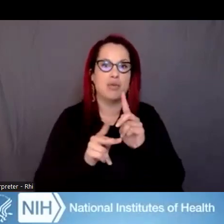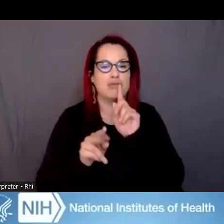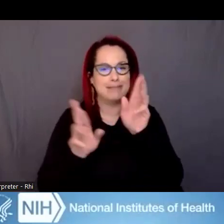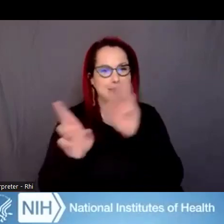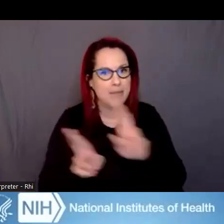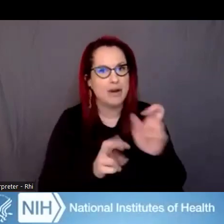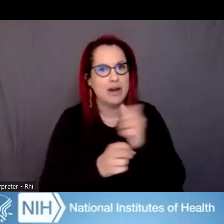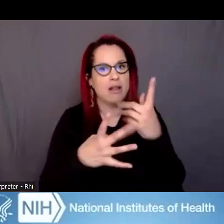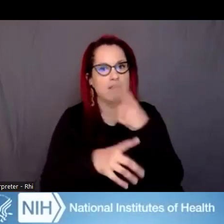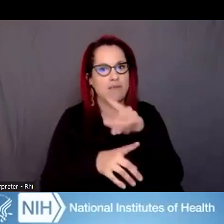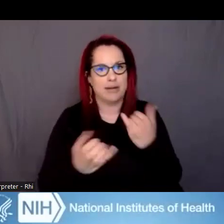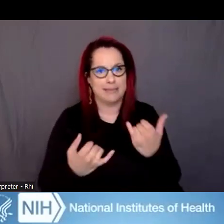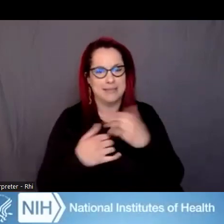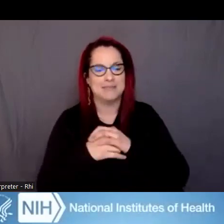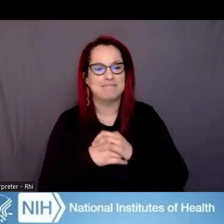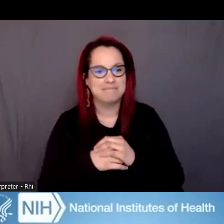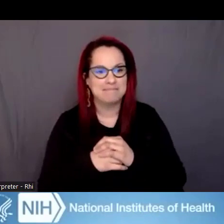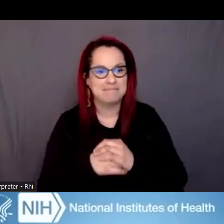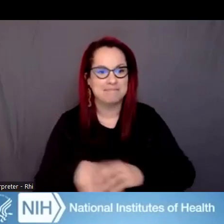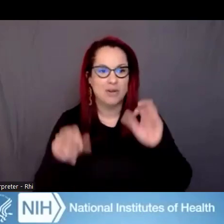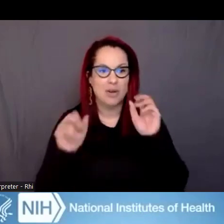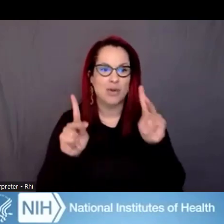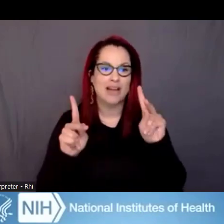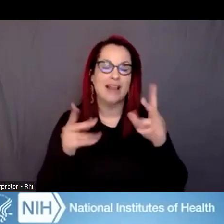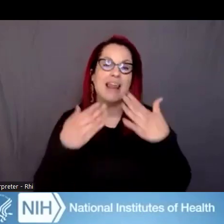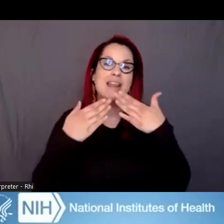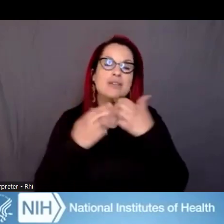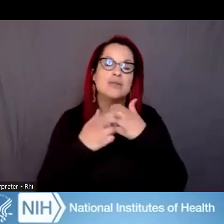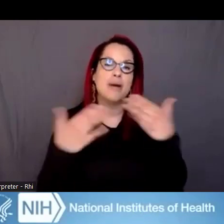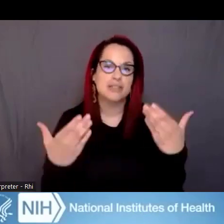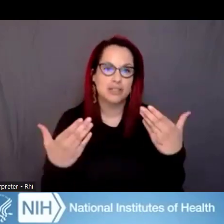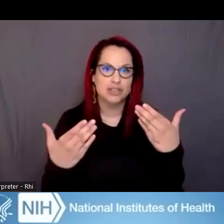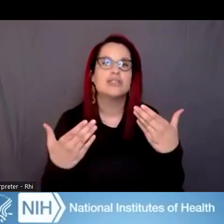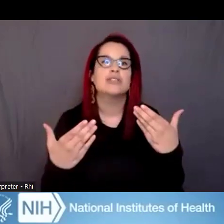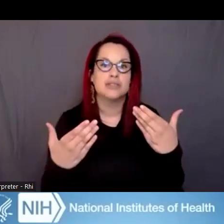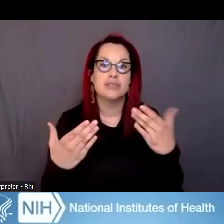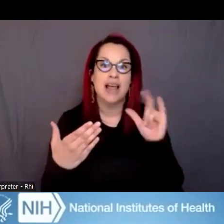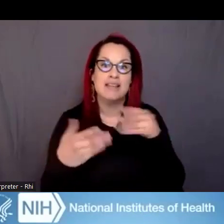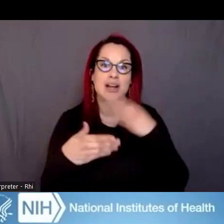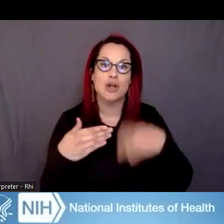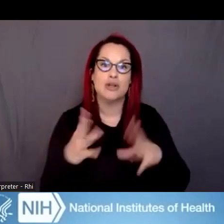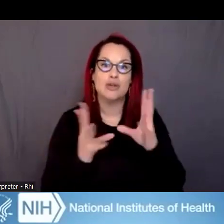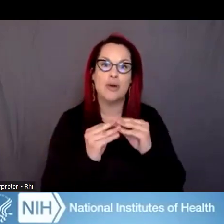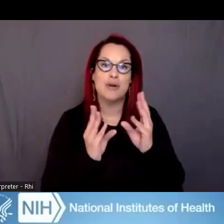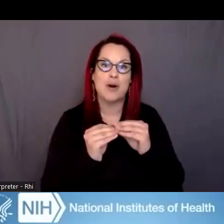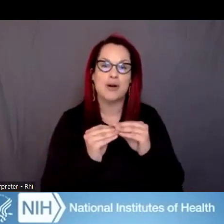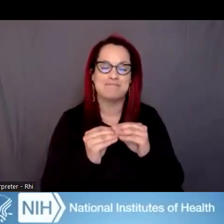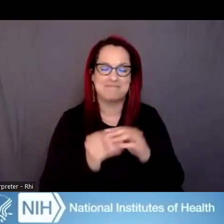All right. Thank you so much. And that concludes this webinar.